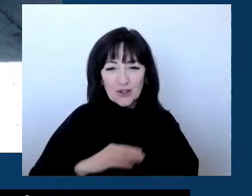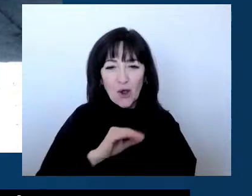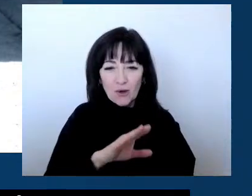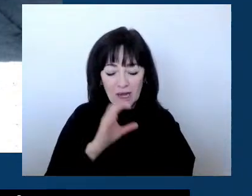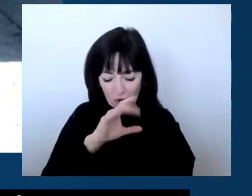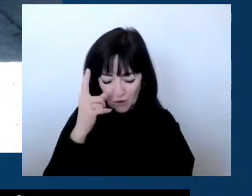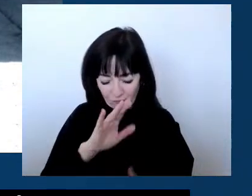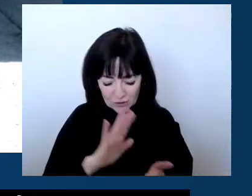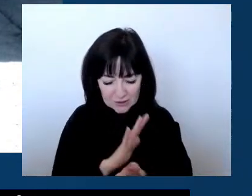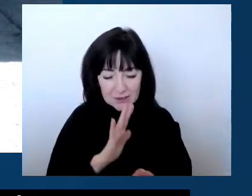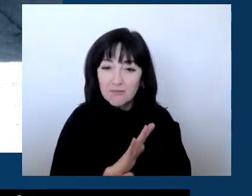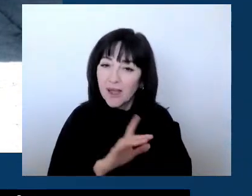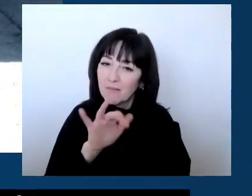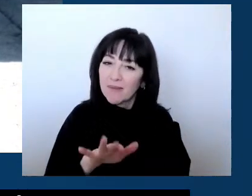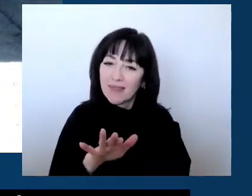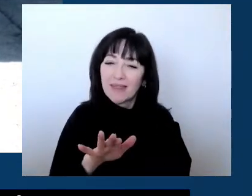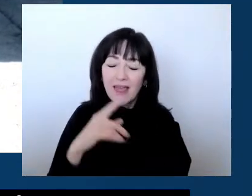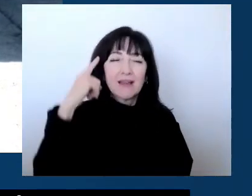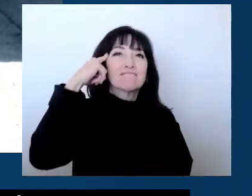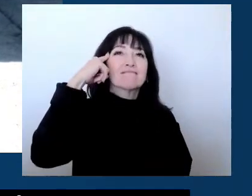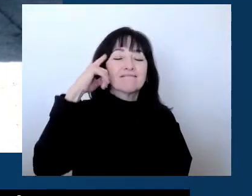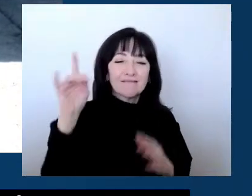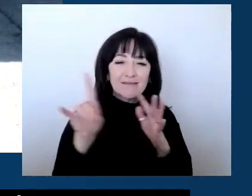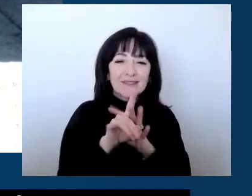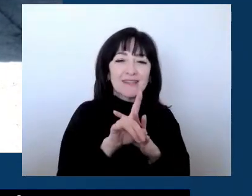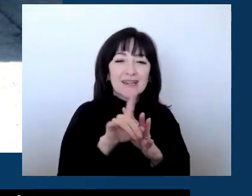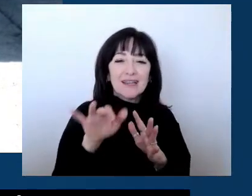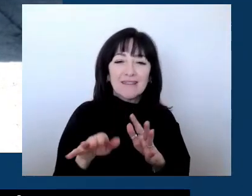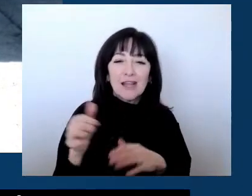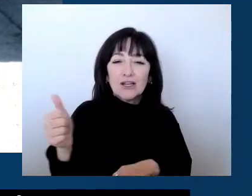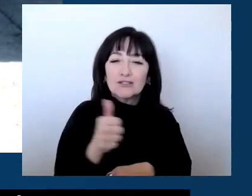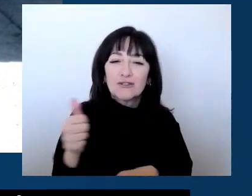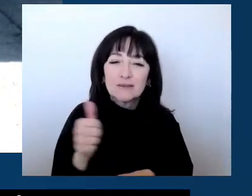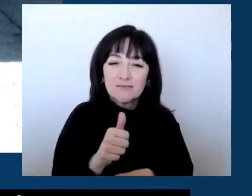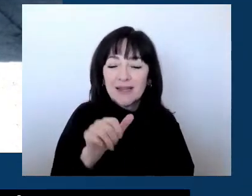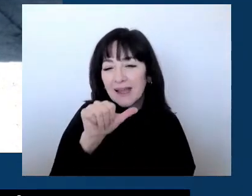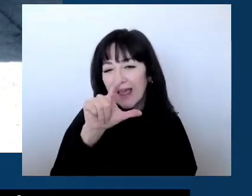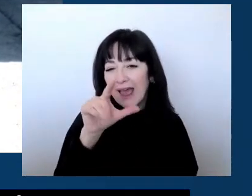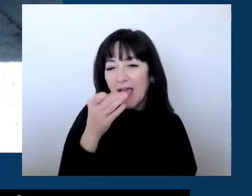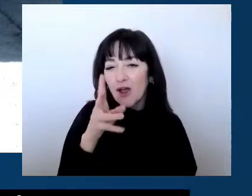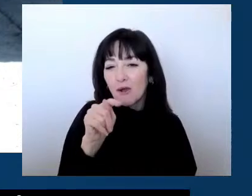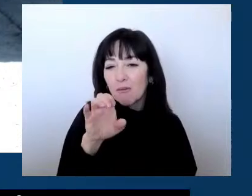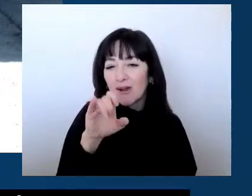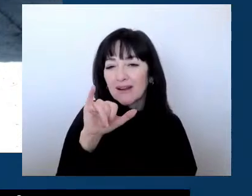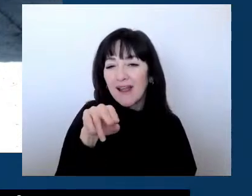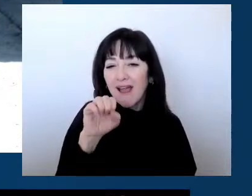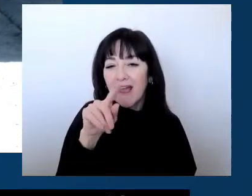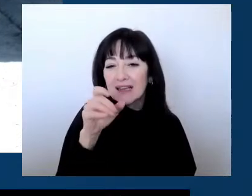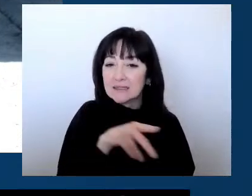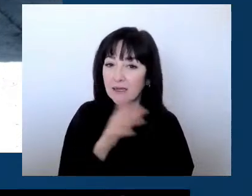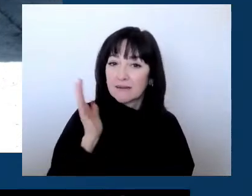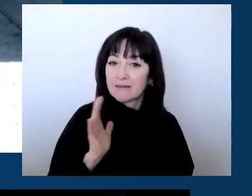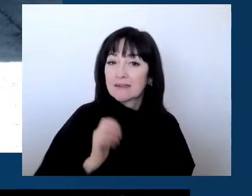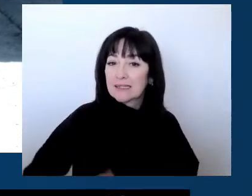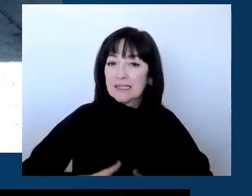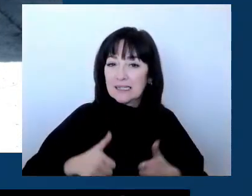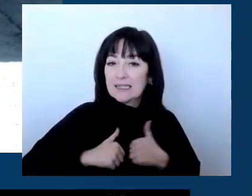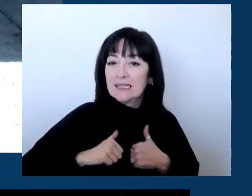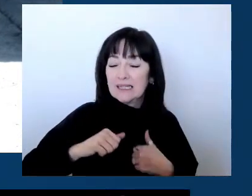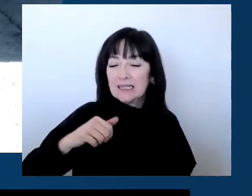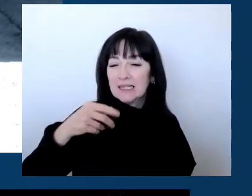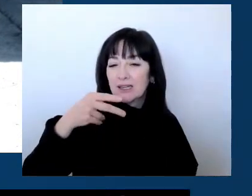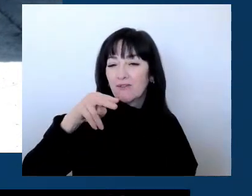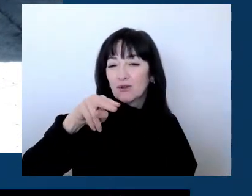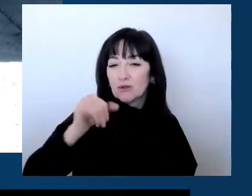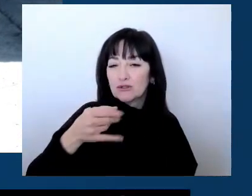transportation story, actually, about Albert Einstein. Albert Einstein used to live in Princeton, New Jersey, And he would travel by train up to New York or